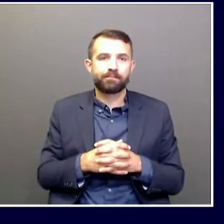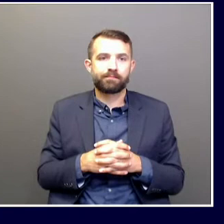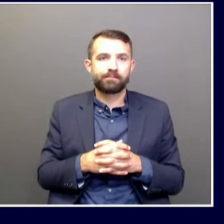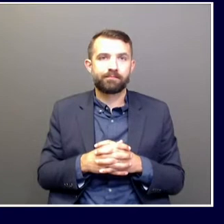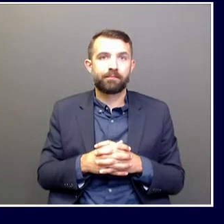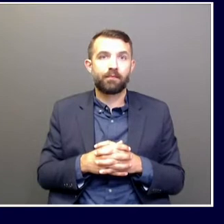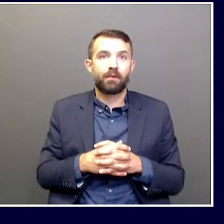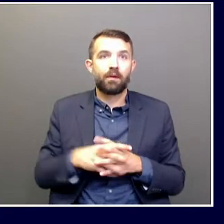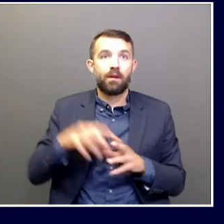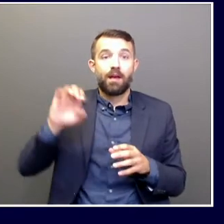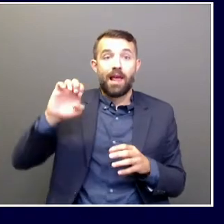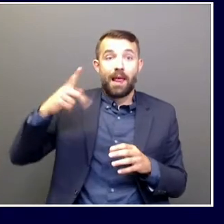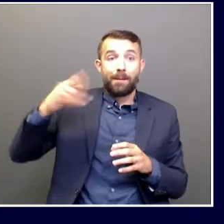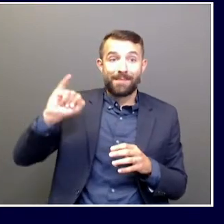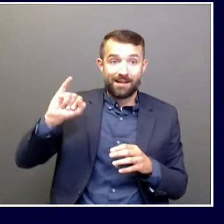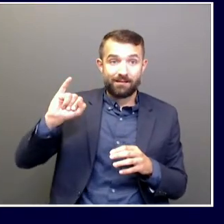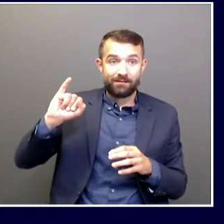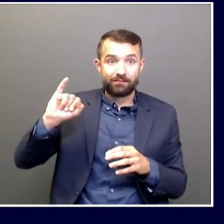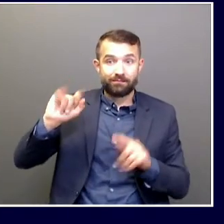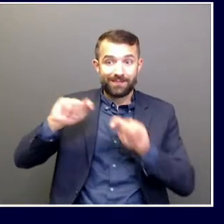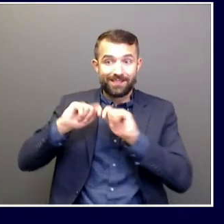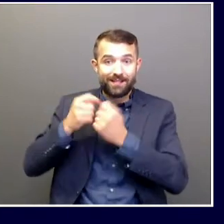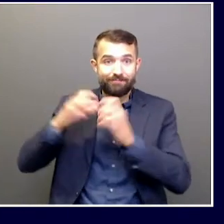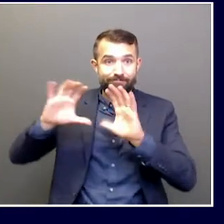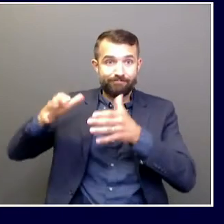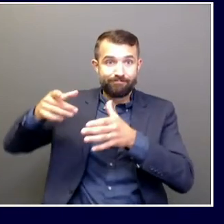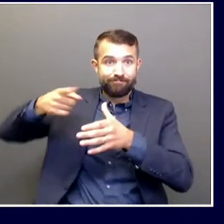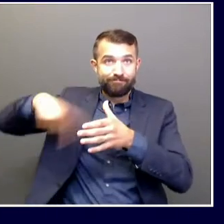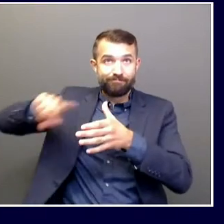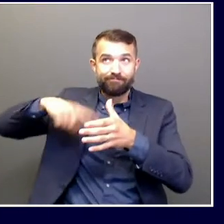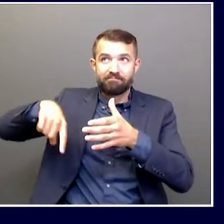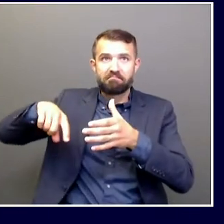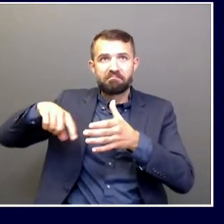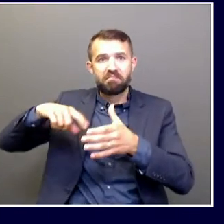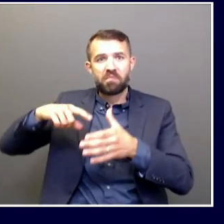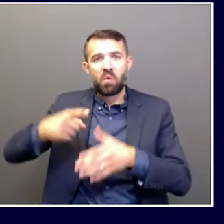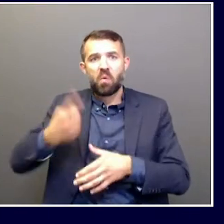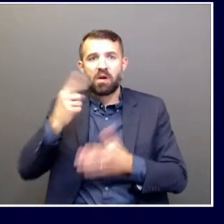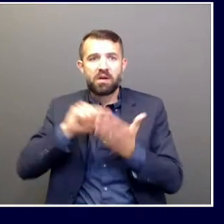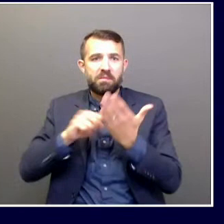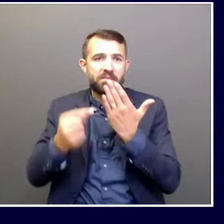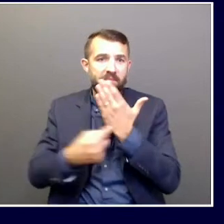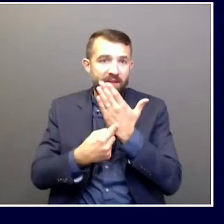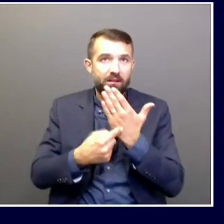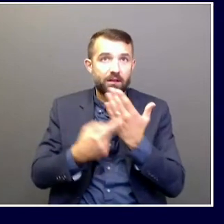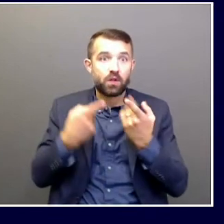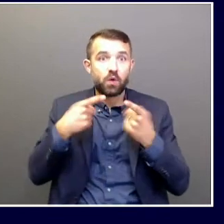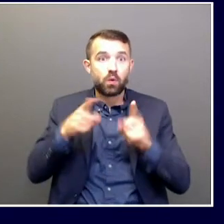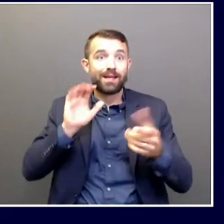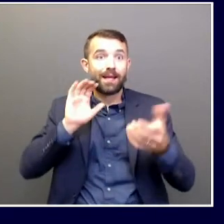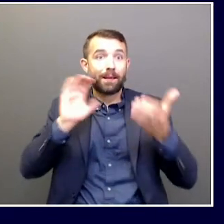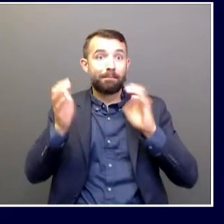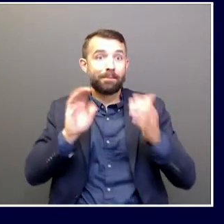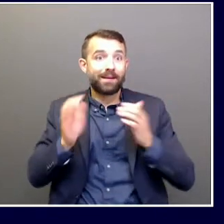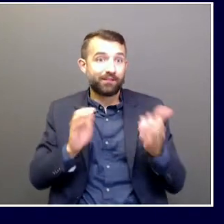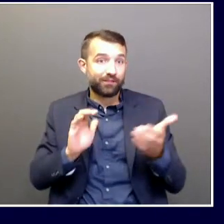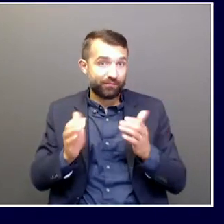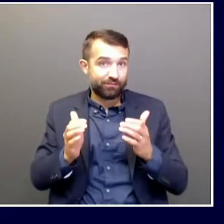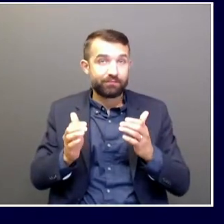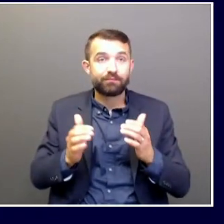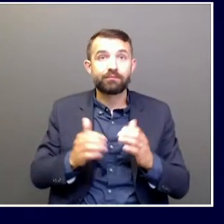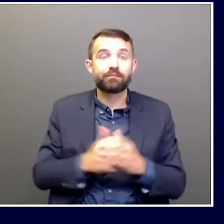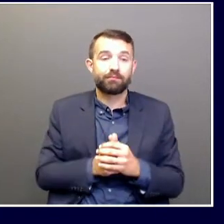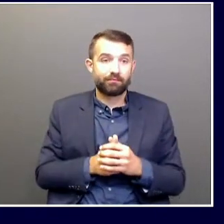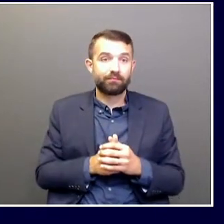two identical states, both with, say, 1 million people in them. In one state, 3 out of every 4 households, or 3 out of